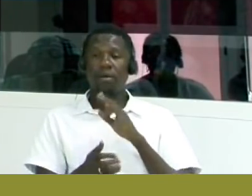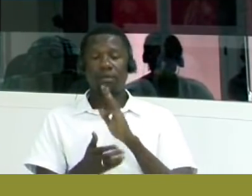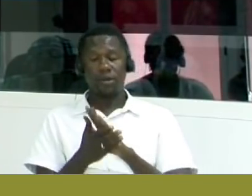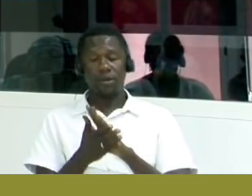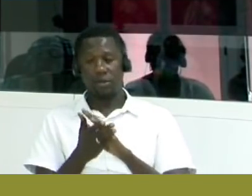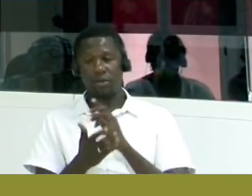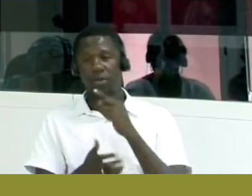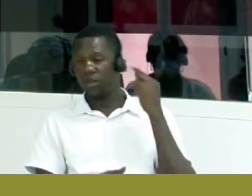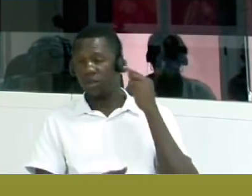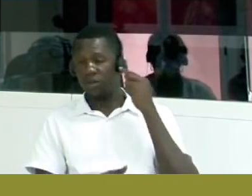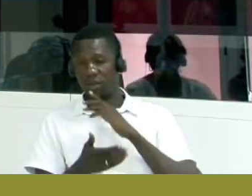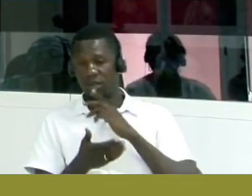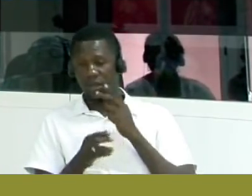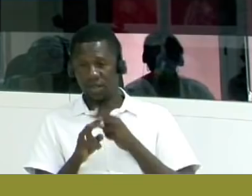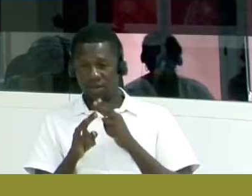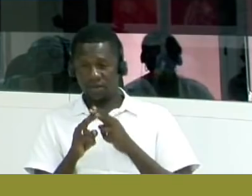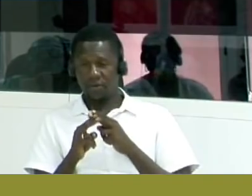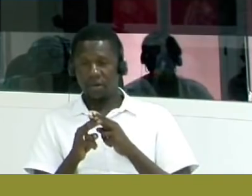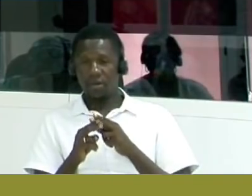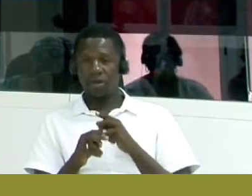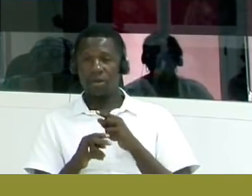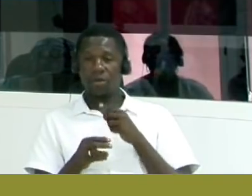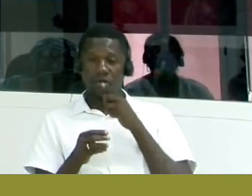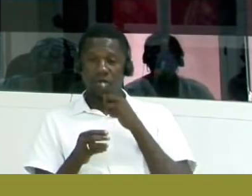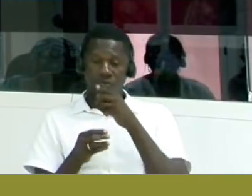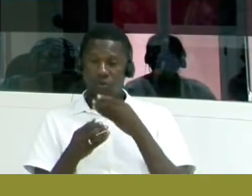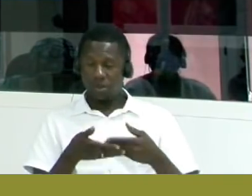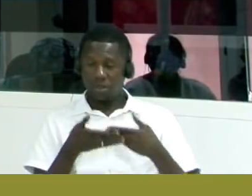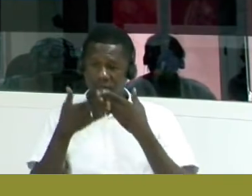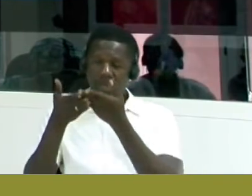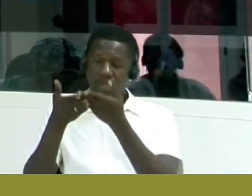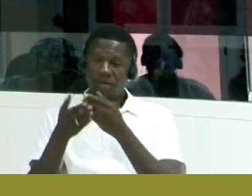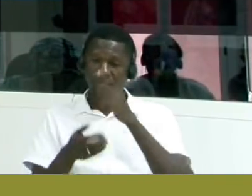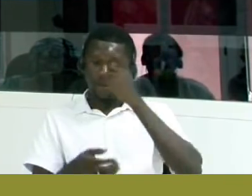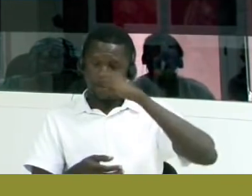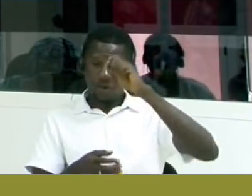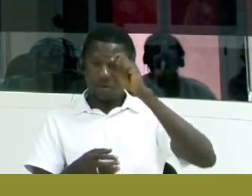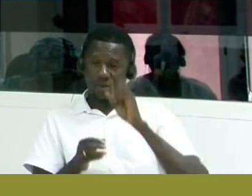to me carefully. You gave the police orders,